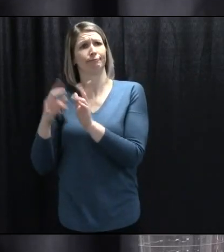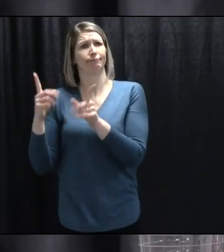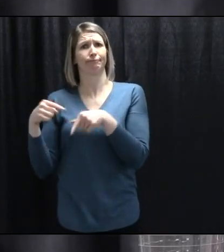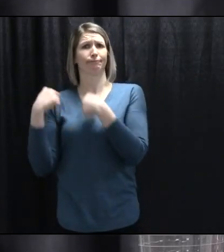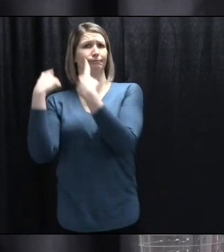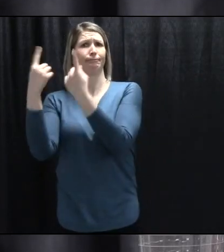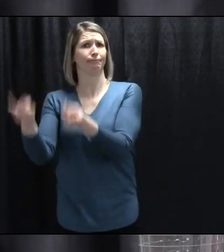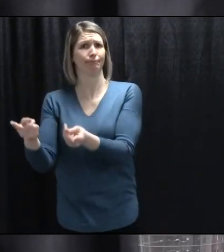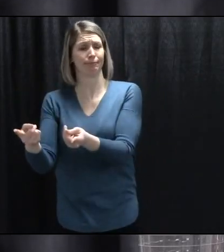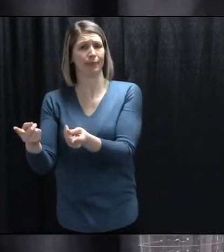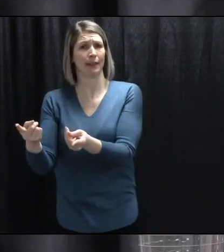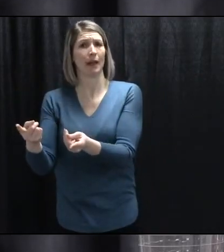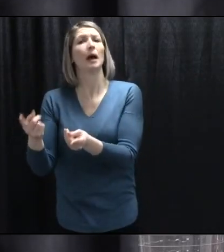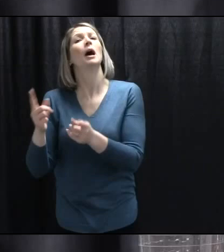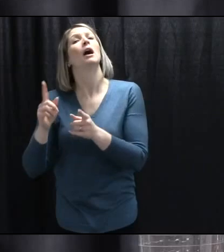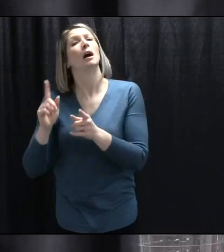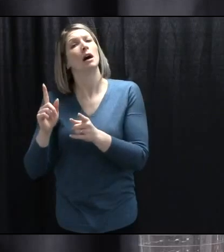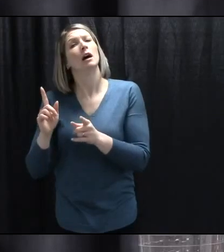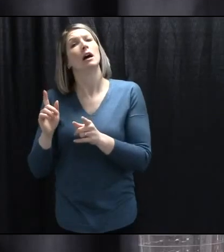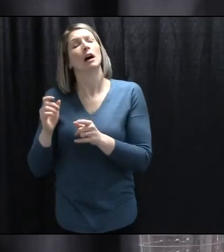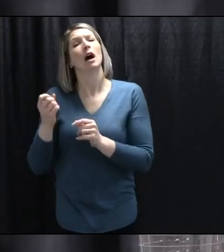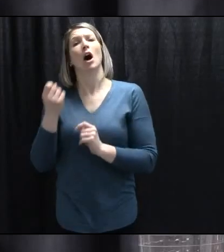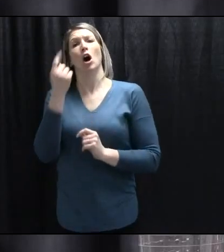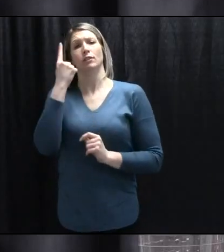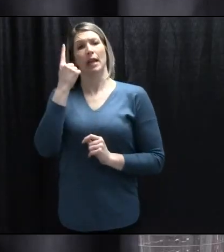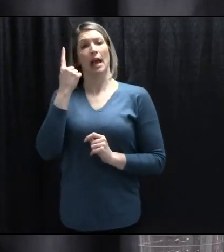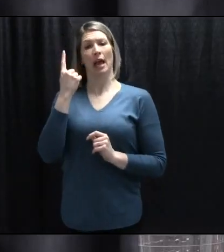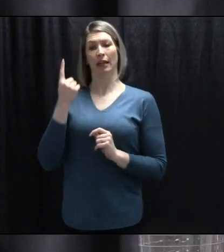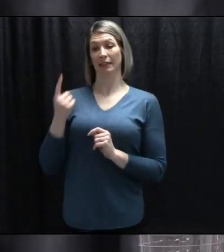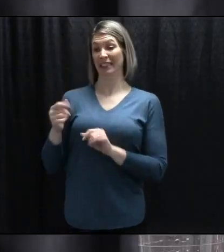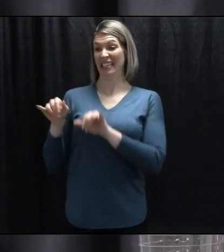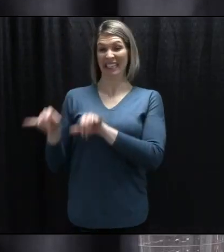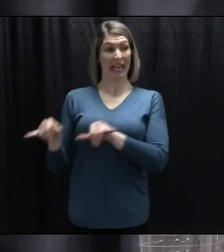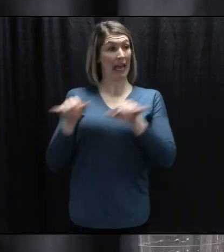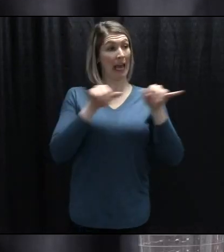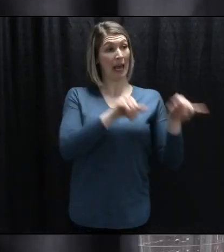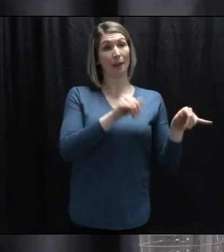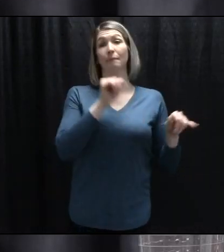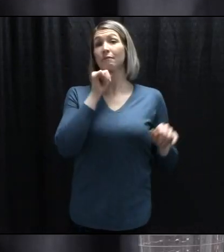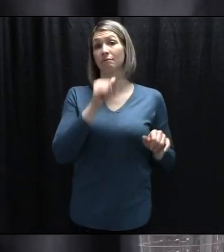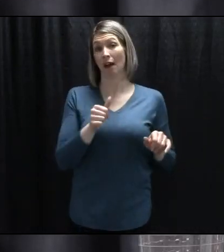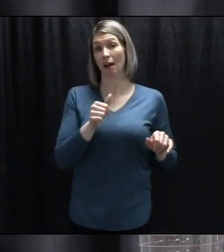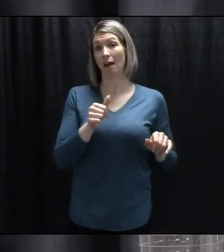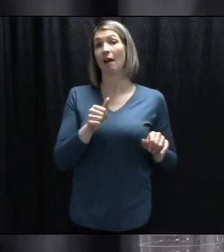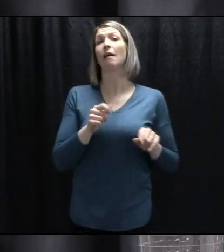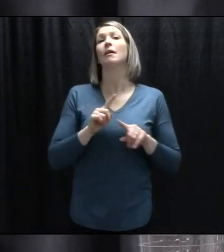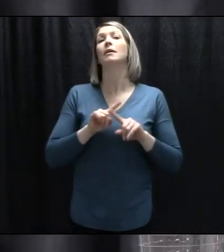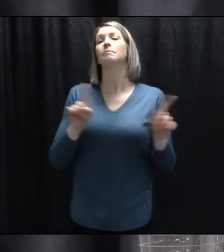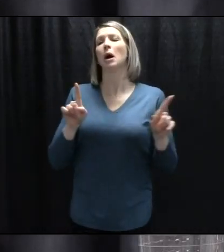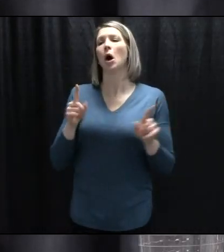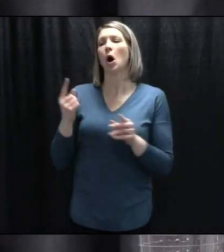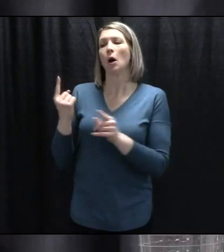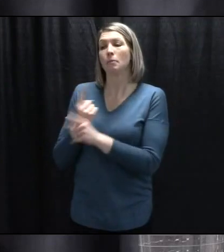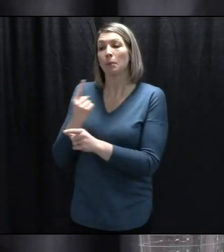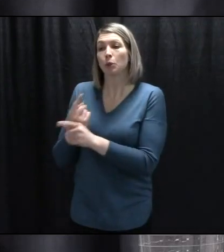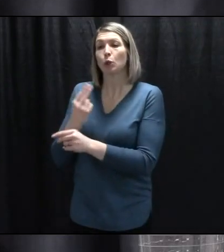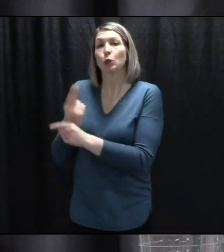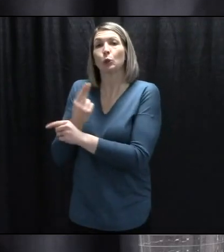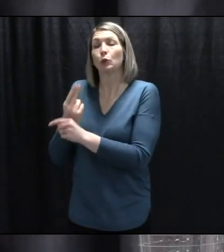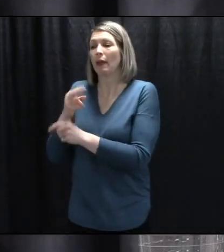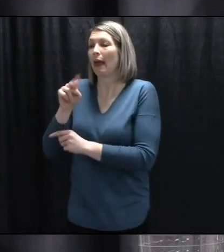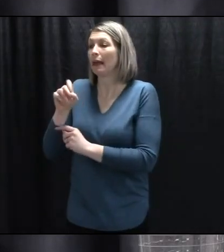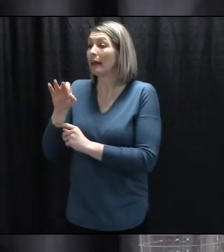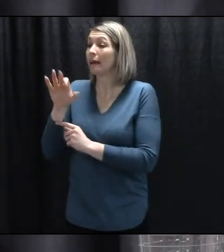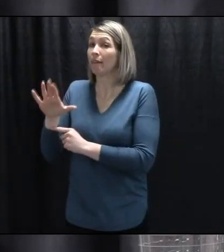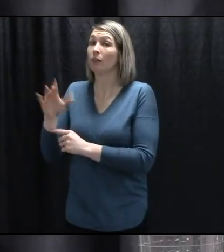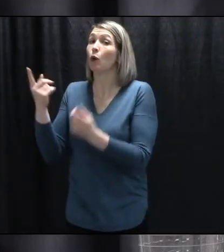balance between the appropriate use of PPE and making sure that our frontline workers have